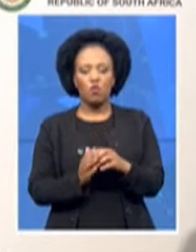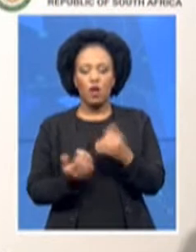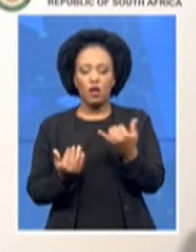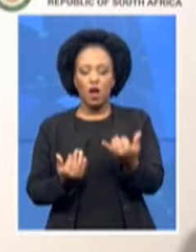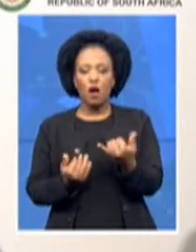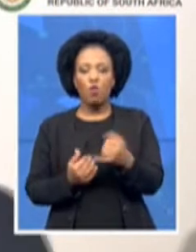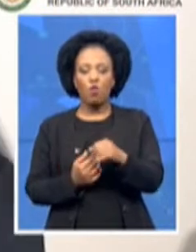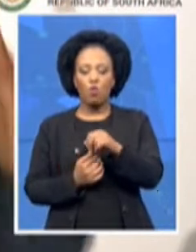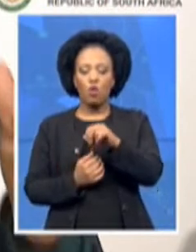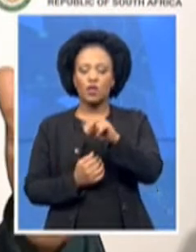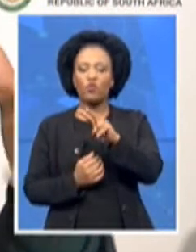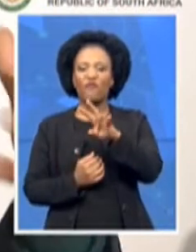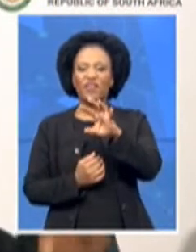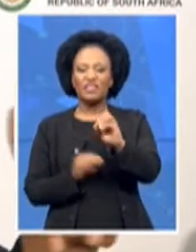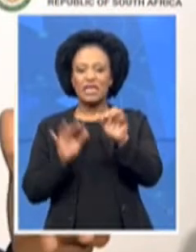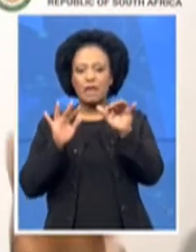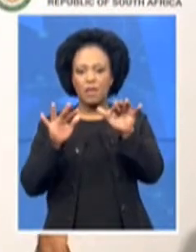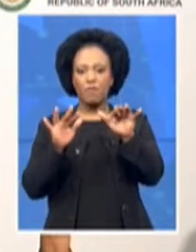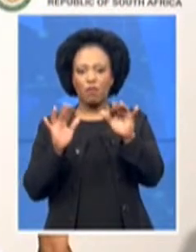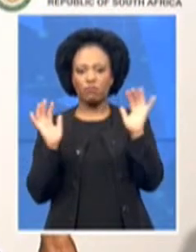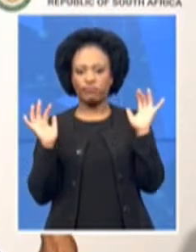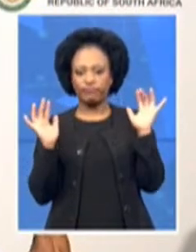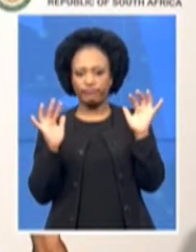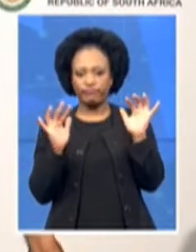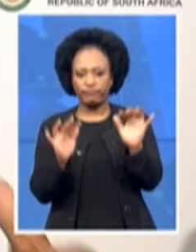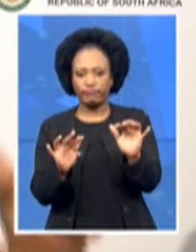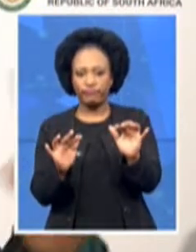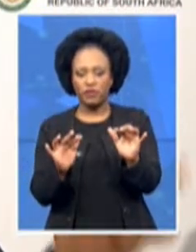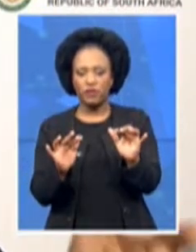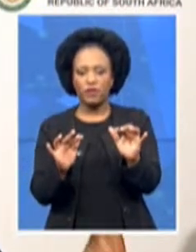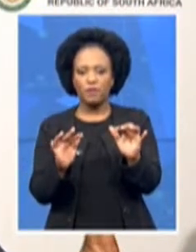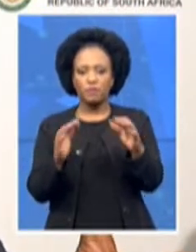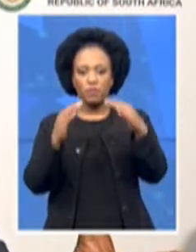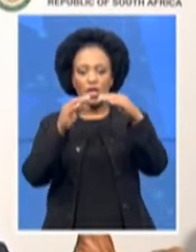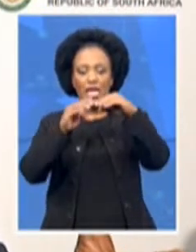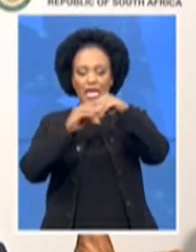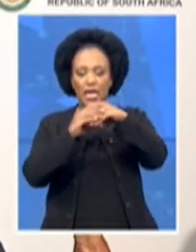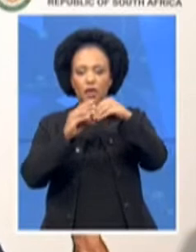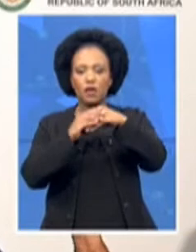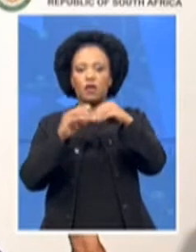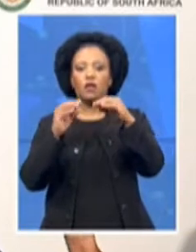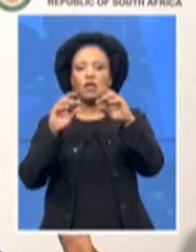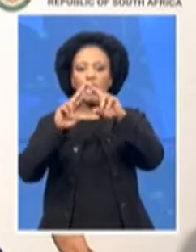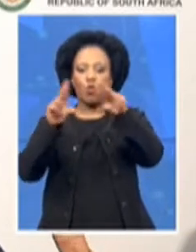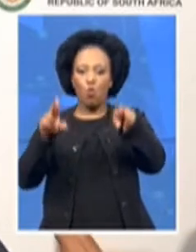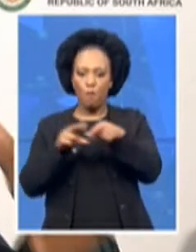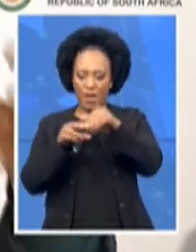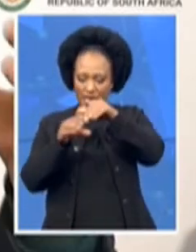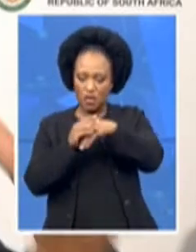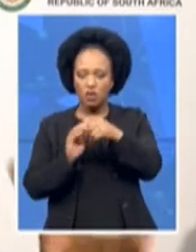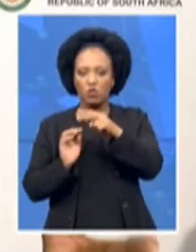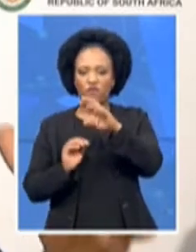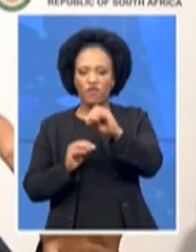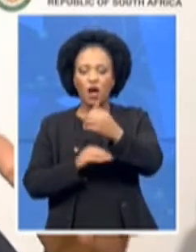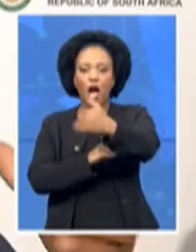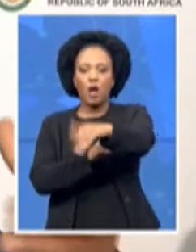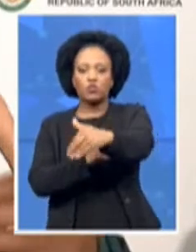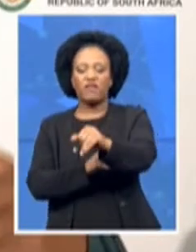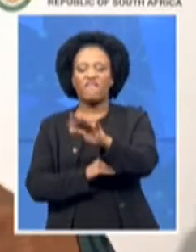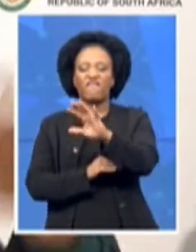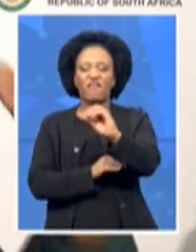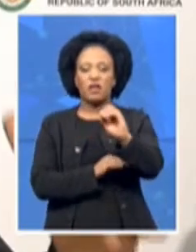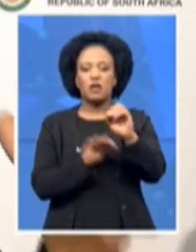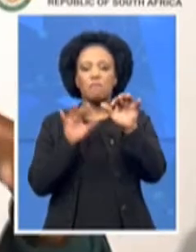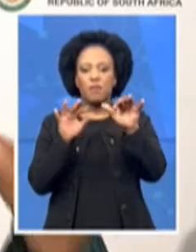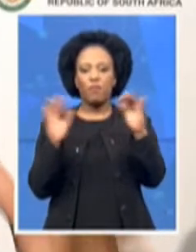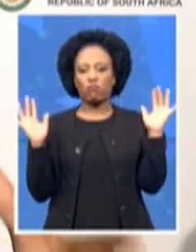undercover. I mean, under the roof, in house, in the house, inside. And 500 outside. Once these things become available, we